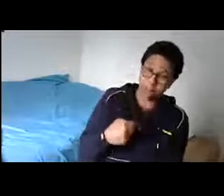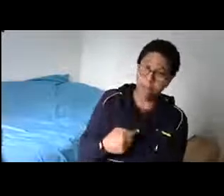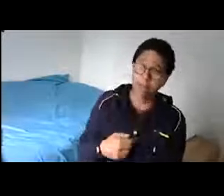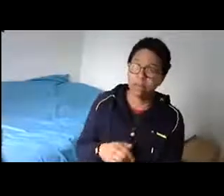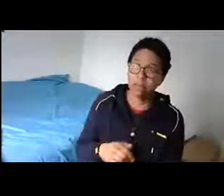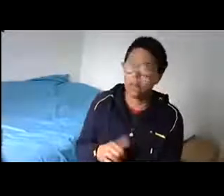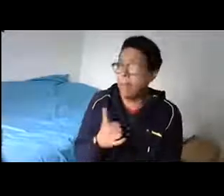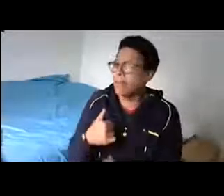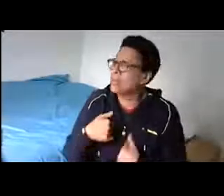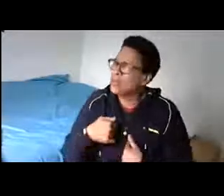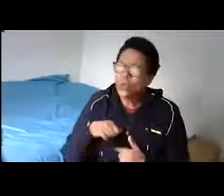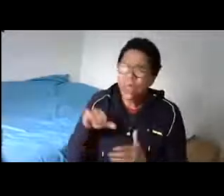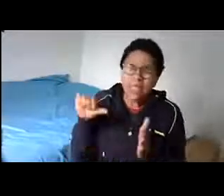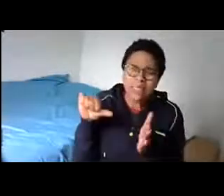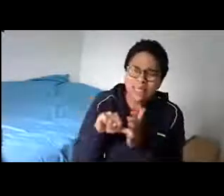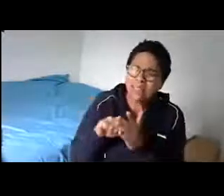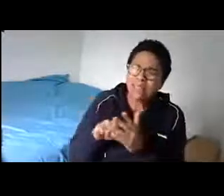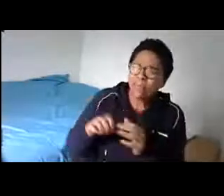So